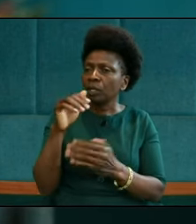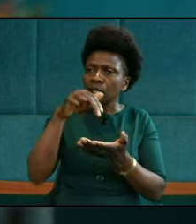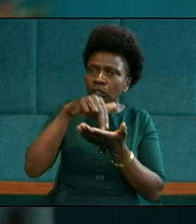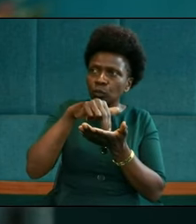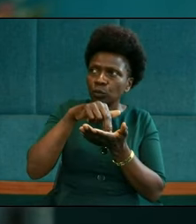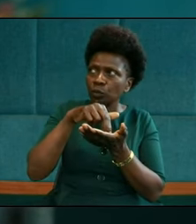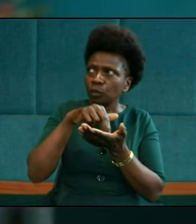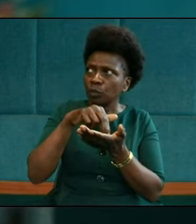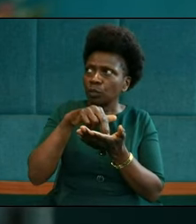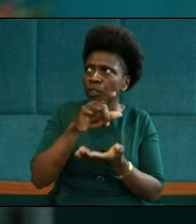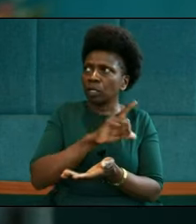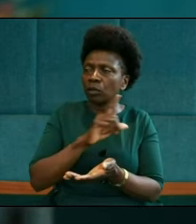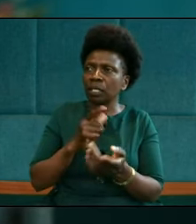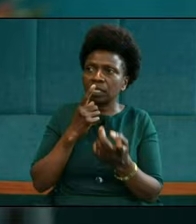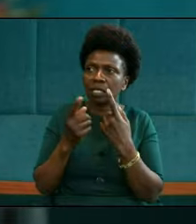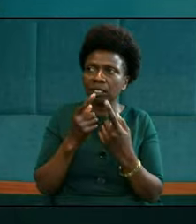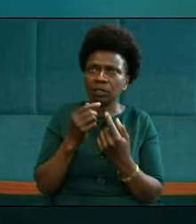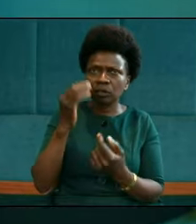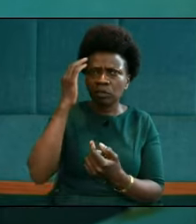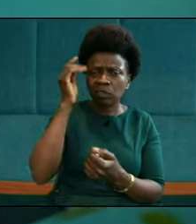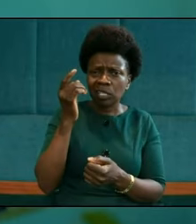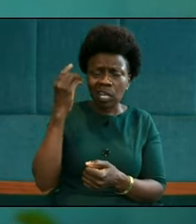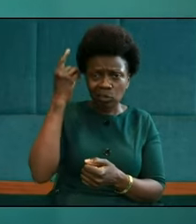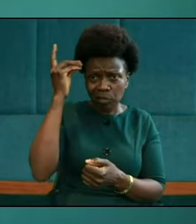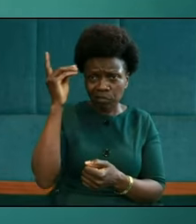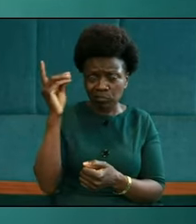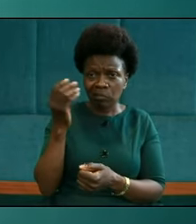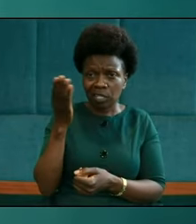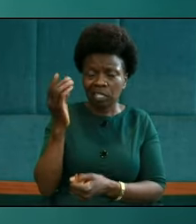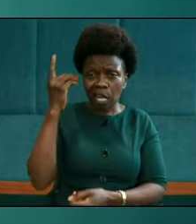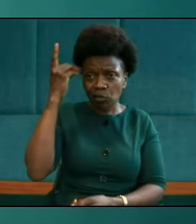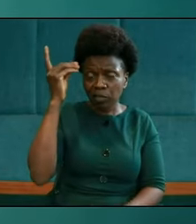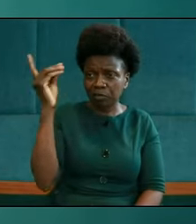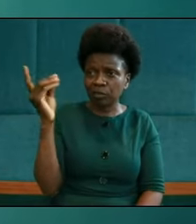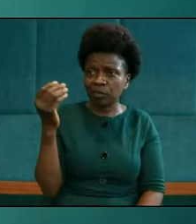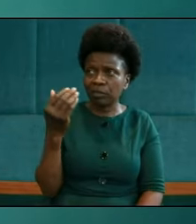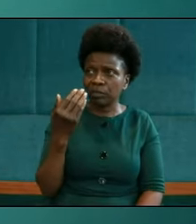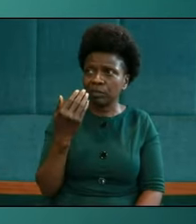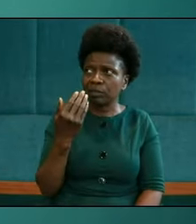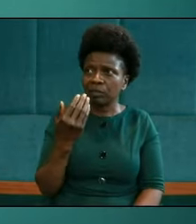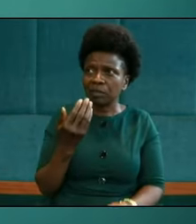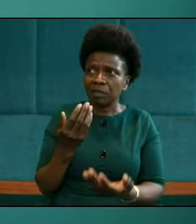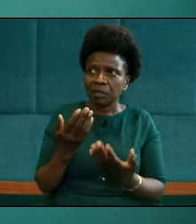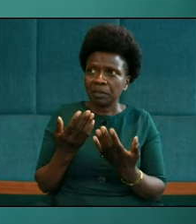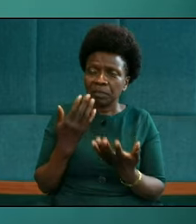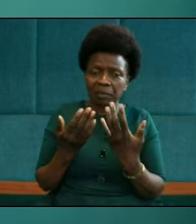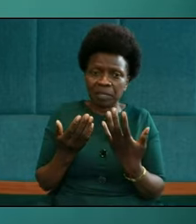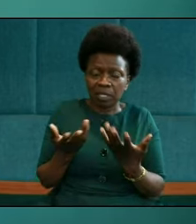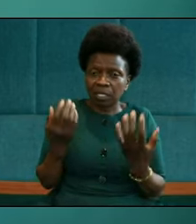stood the Lord. And he said, you know, because this is a dream, you may think that maybe he saw an